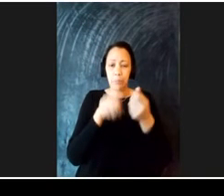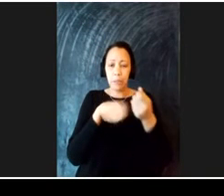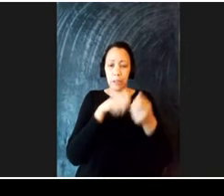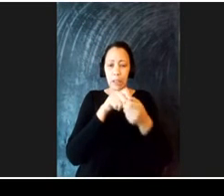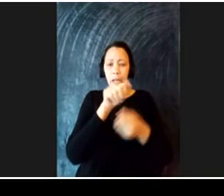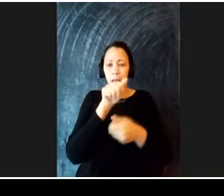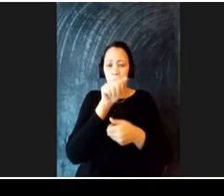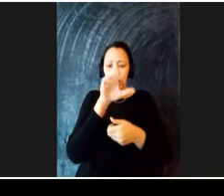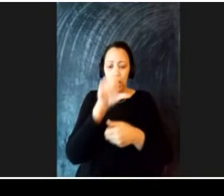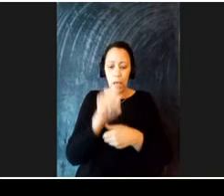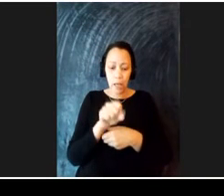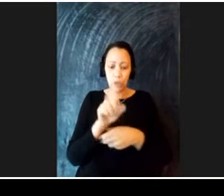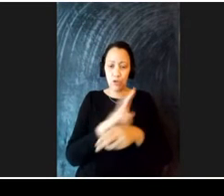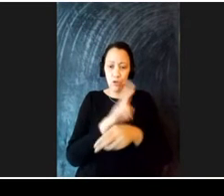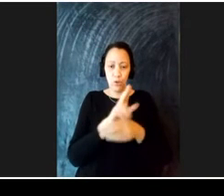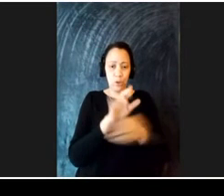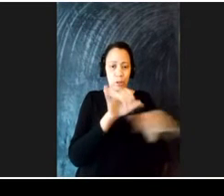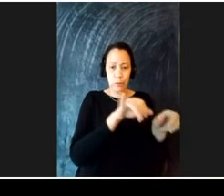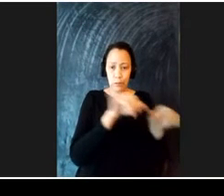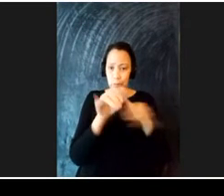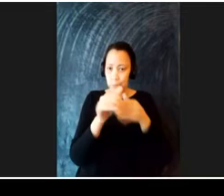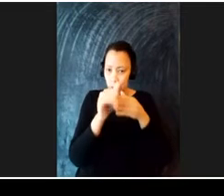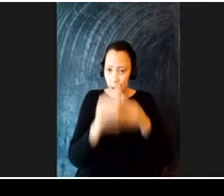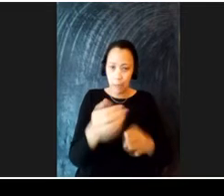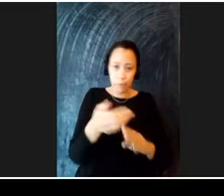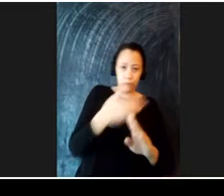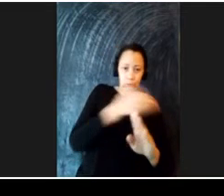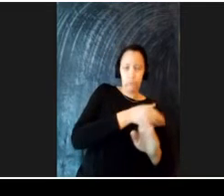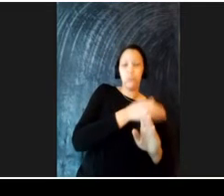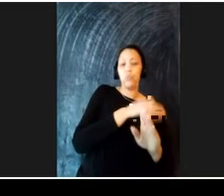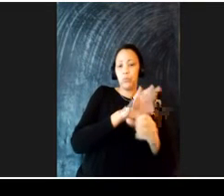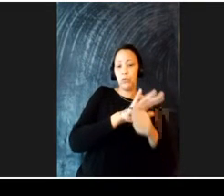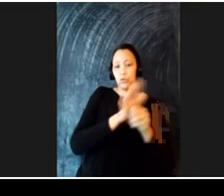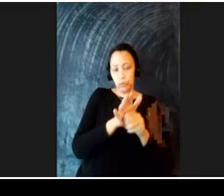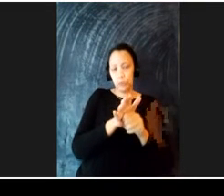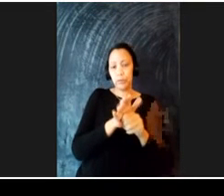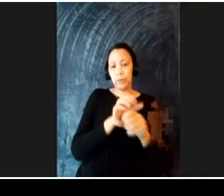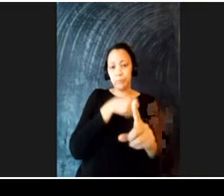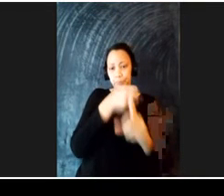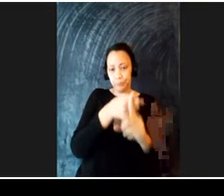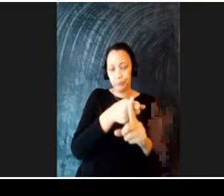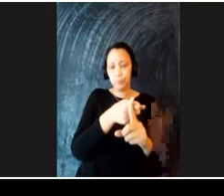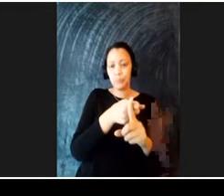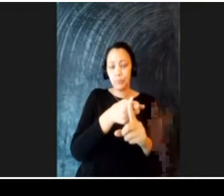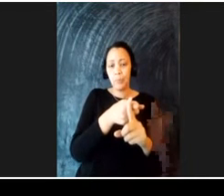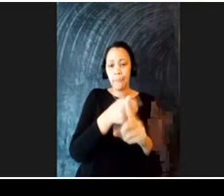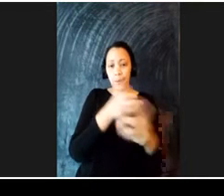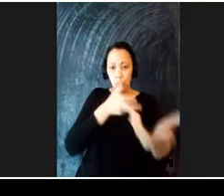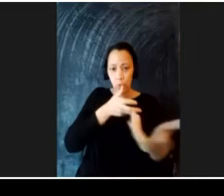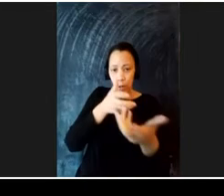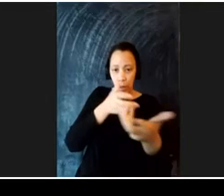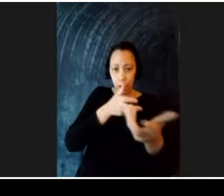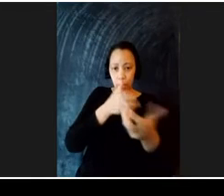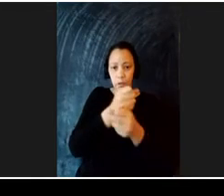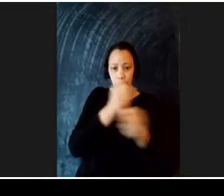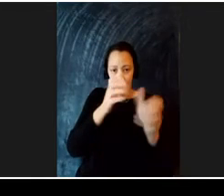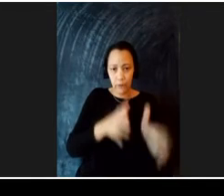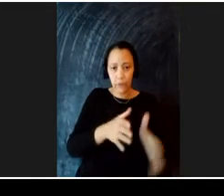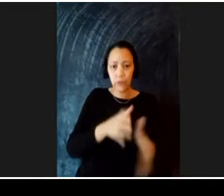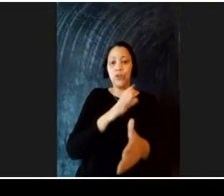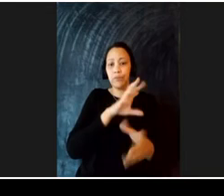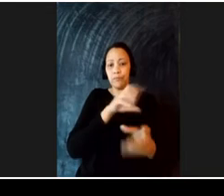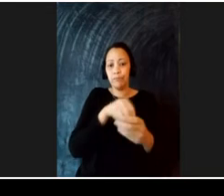will revictimized survivors there also needs to be better guidance from the administration to these agencies on how to engage